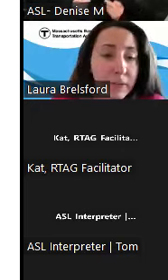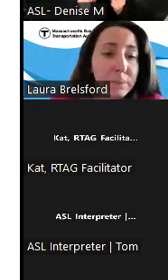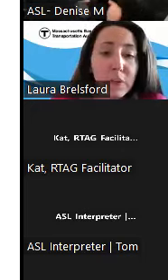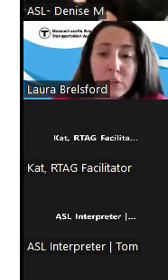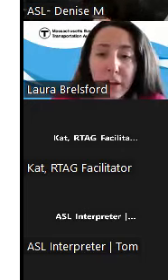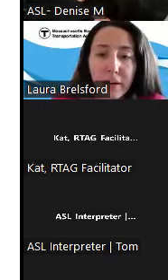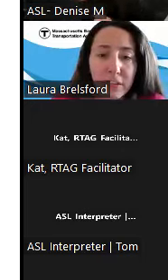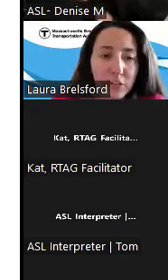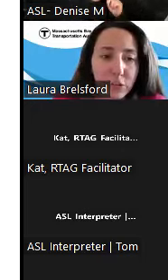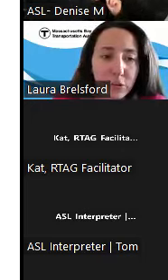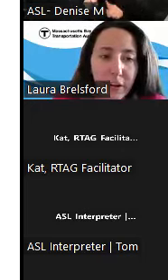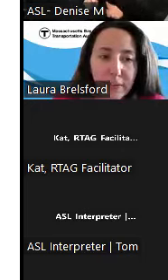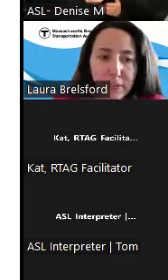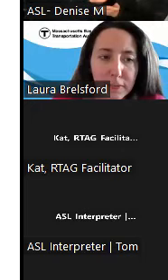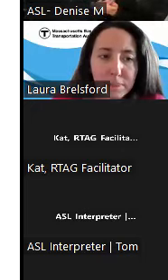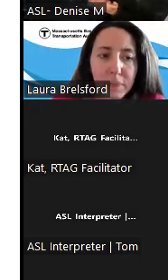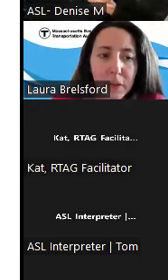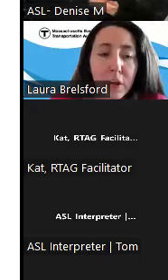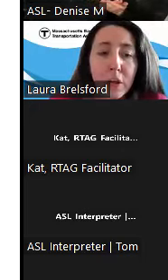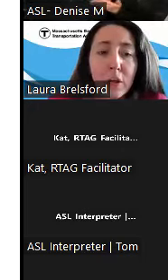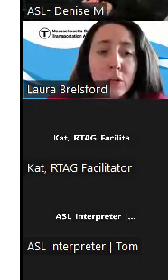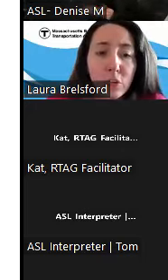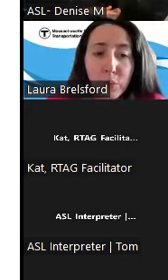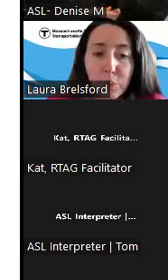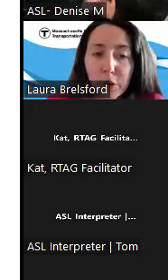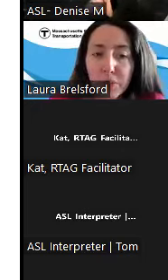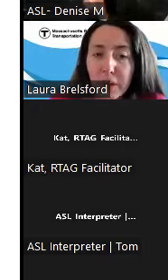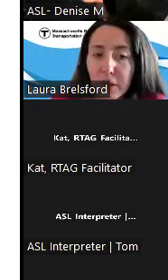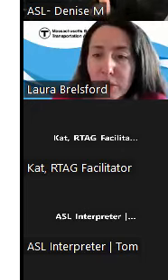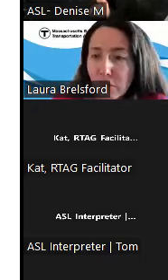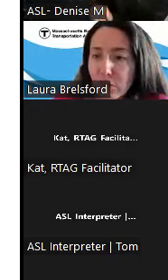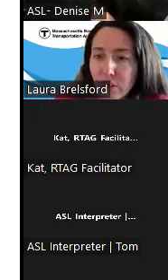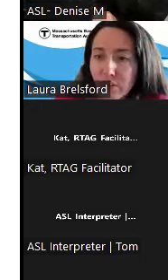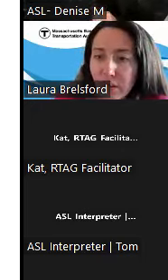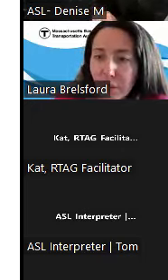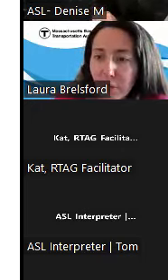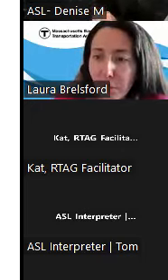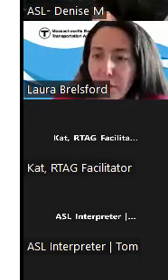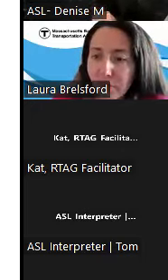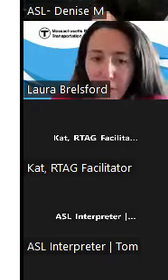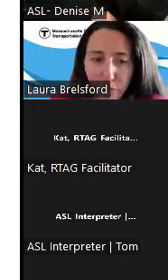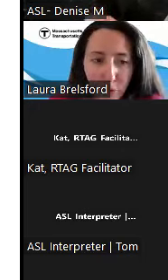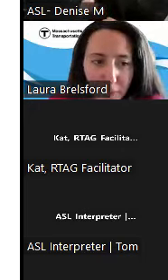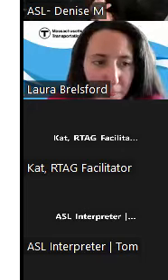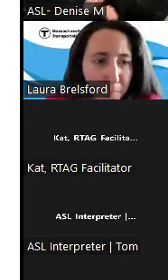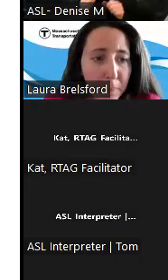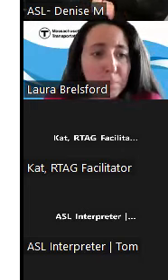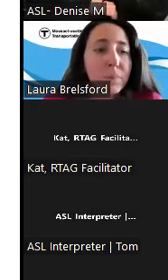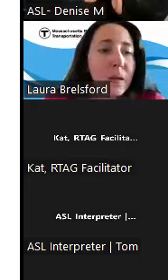there to have the issue addressed. So we worked with a research and development group out of